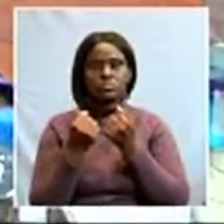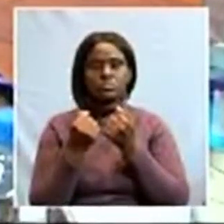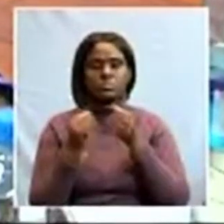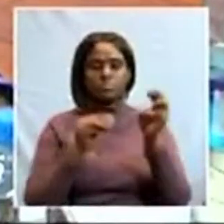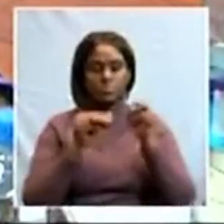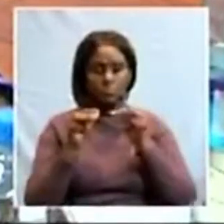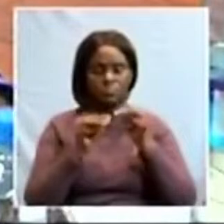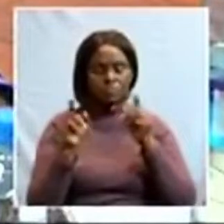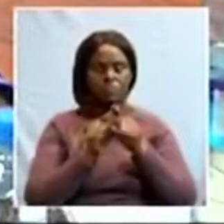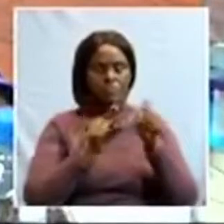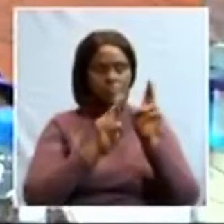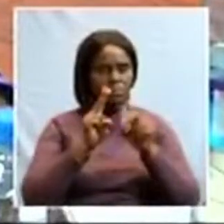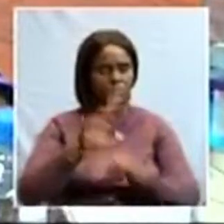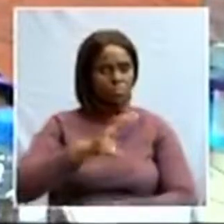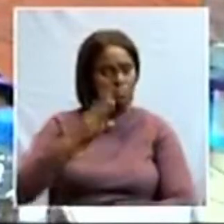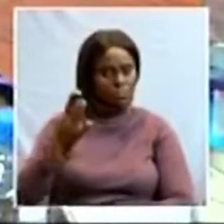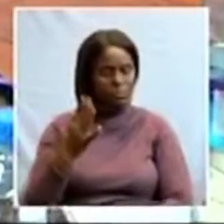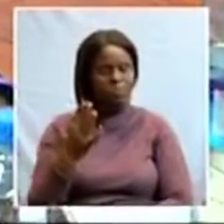Management response.